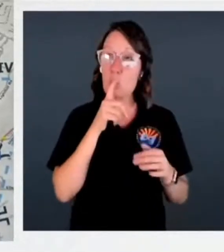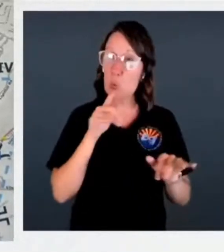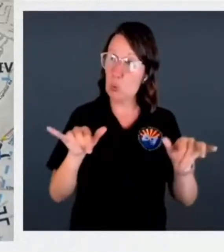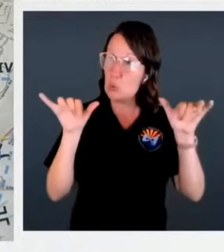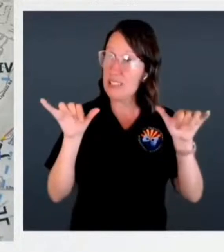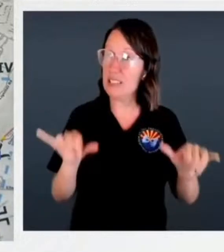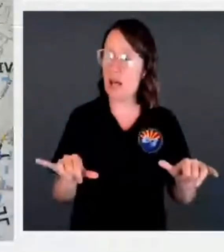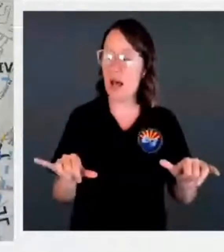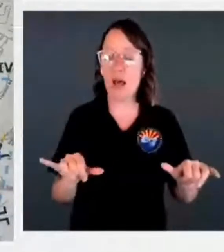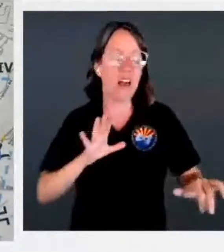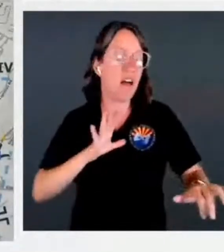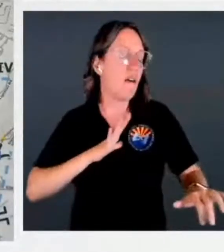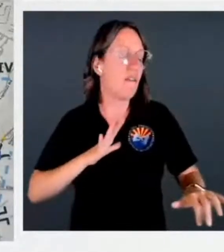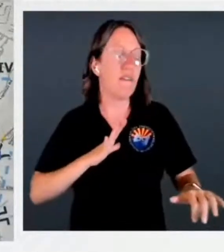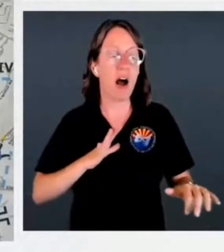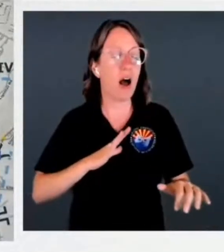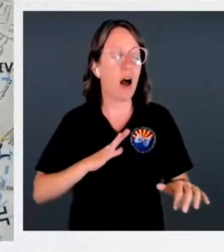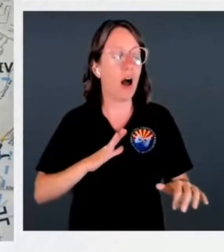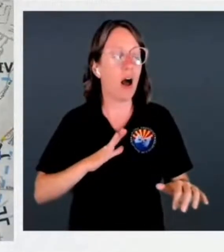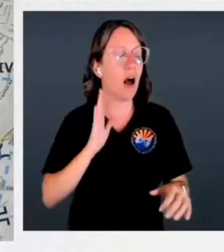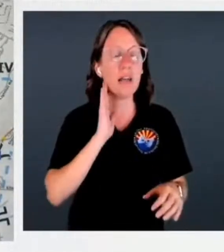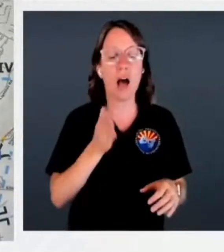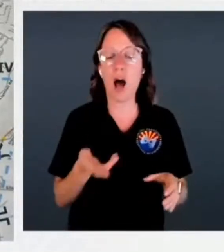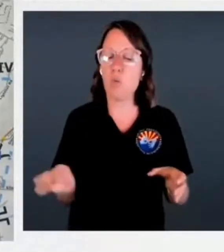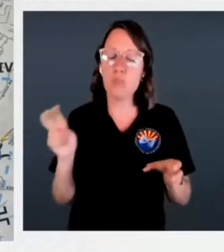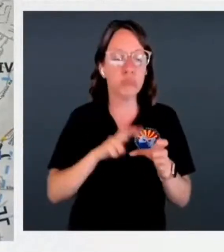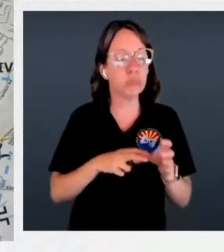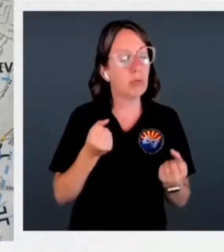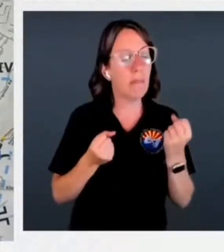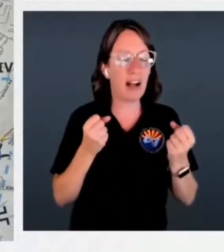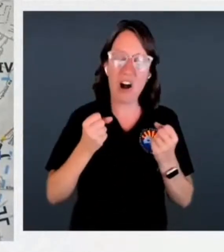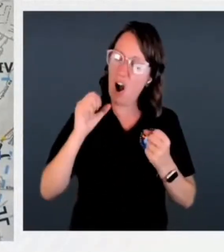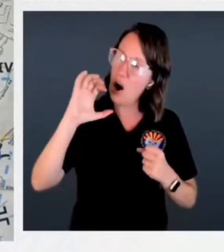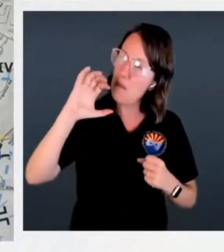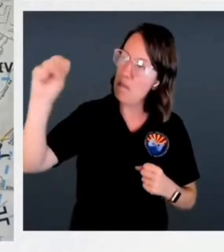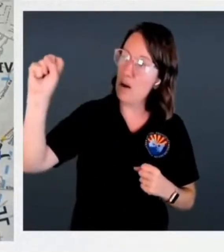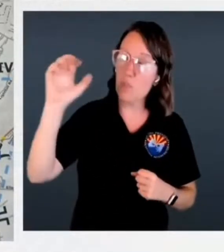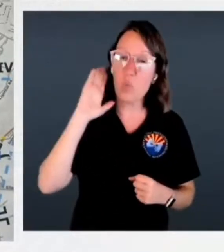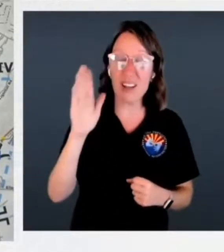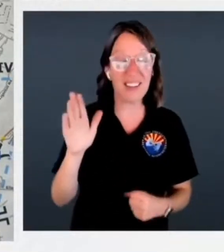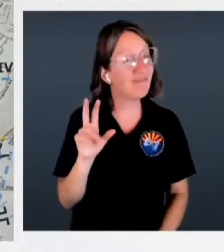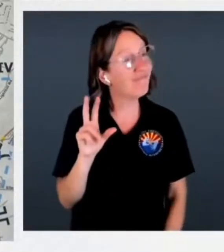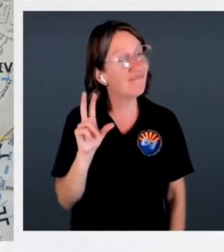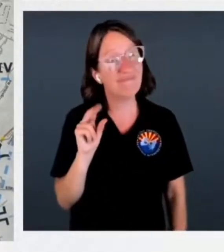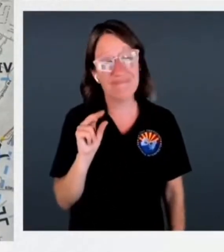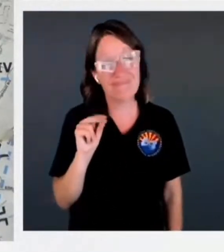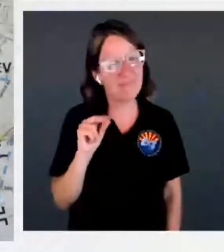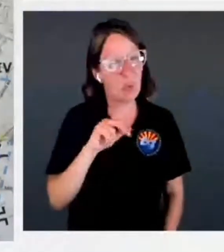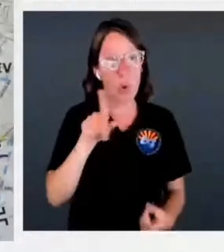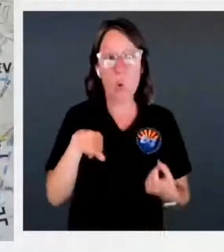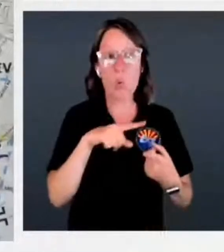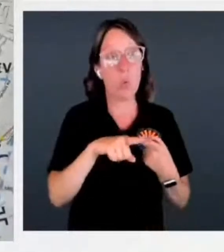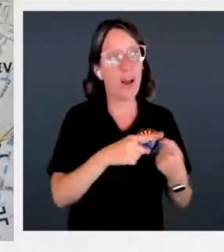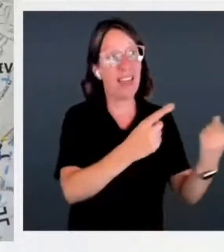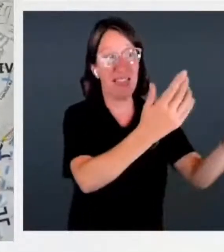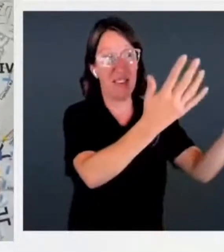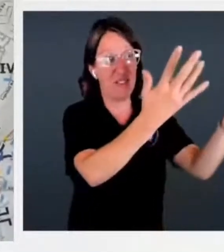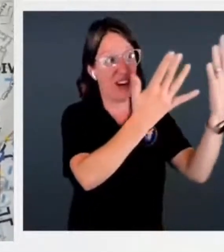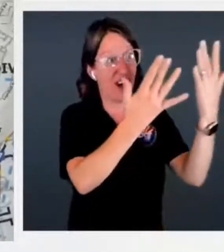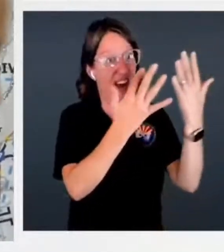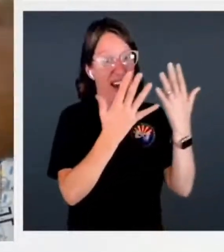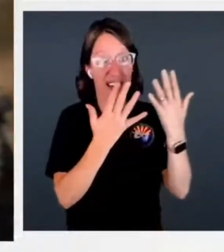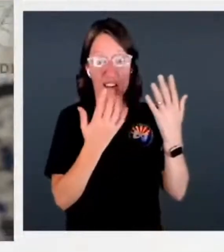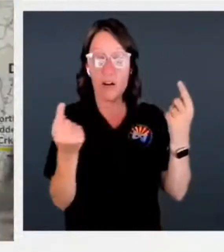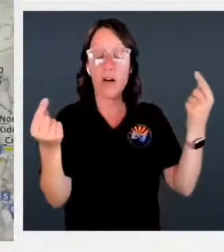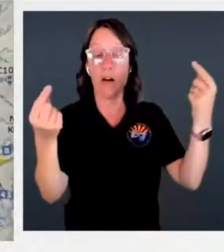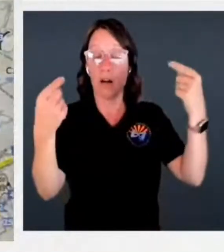I'm just going to get in my car, I'm going to drive right out my driveway and get out of here. You're not going to do that in a firestorm. In a major firestorm, you're going to have